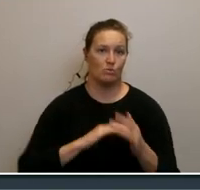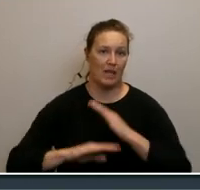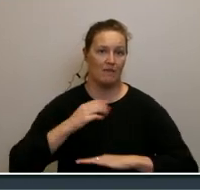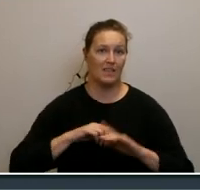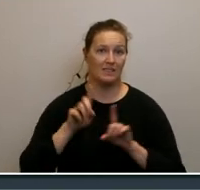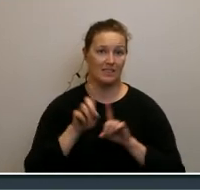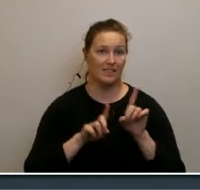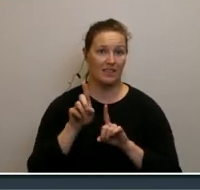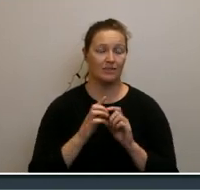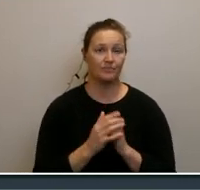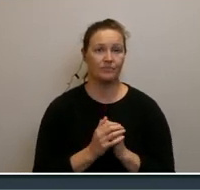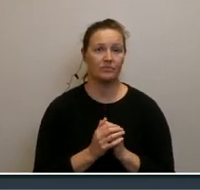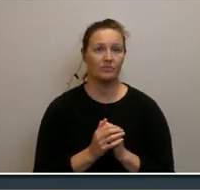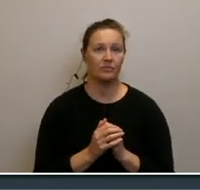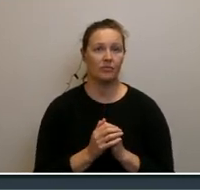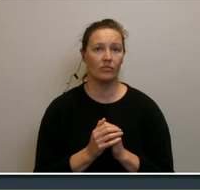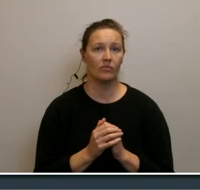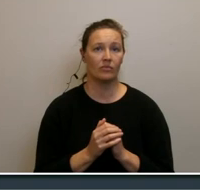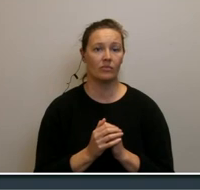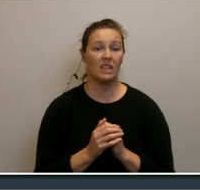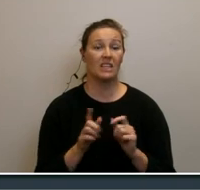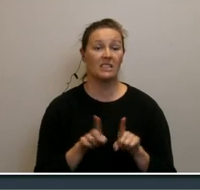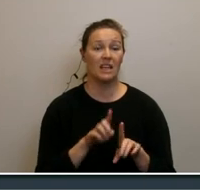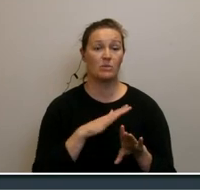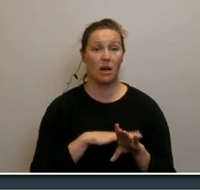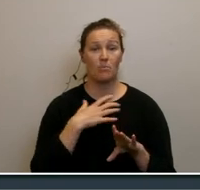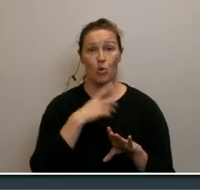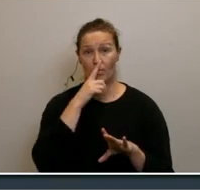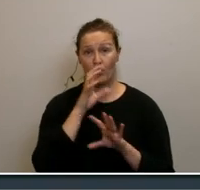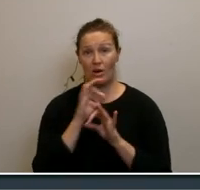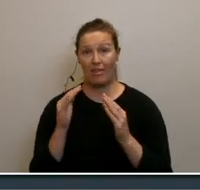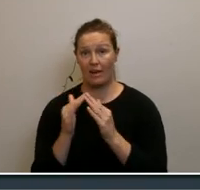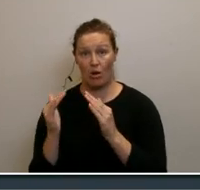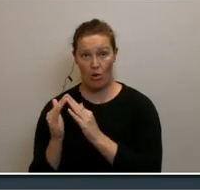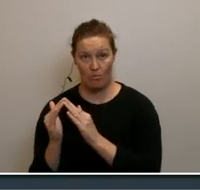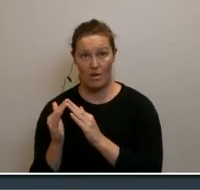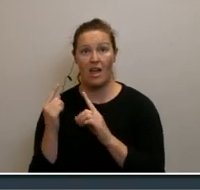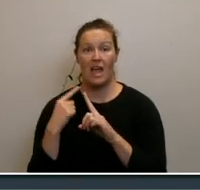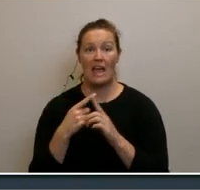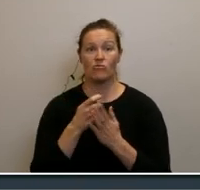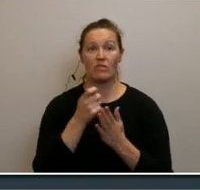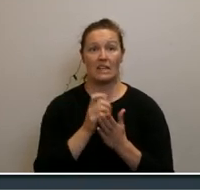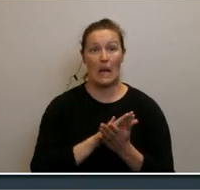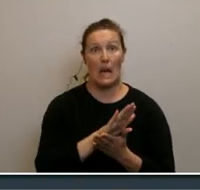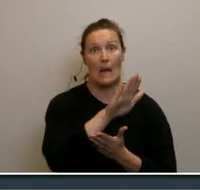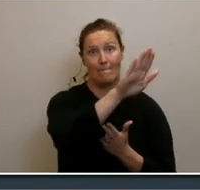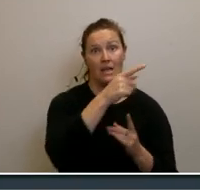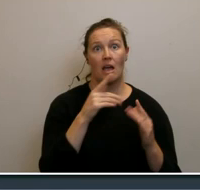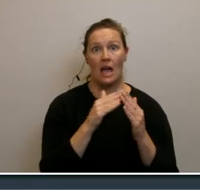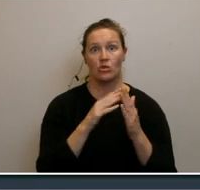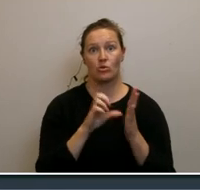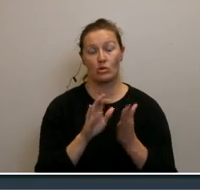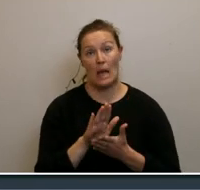city. This has been mirrored by an increase in homelessness and eye-boggling rises in rents, the cost of